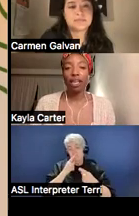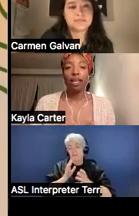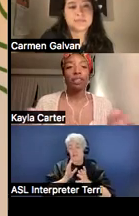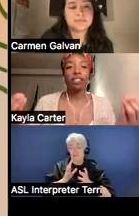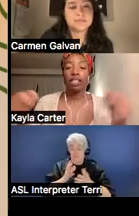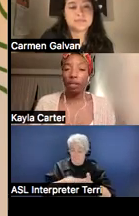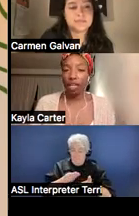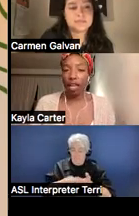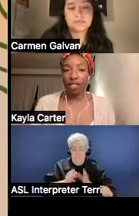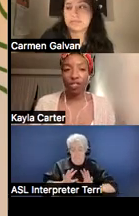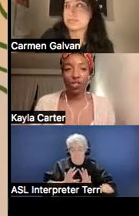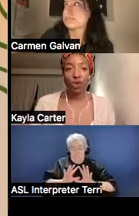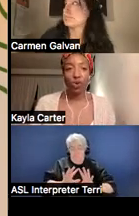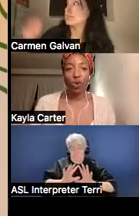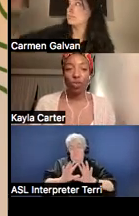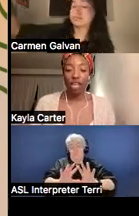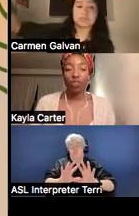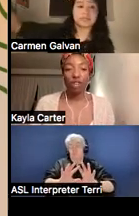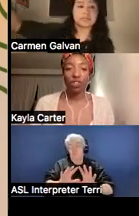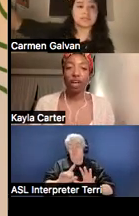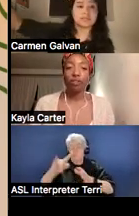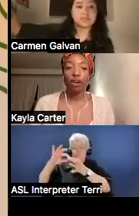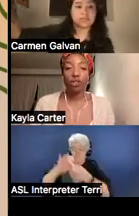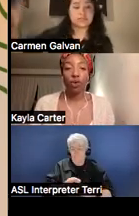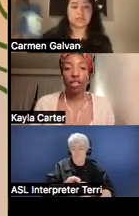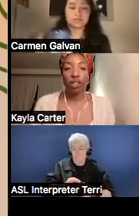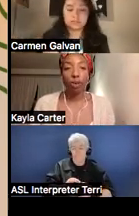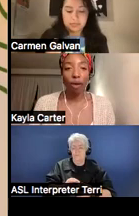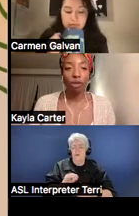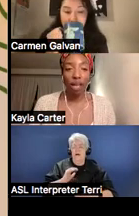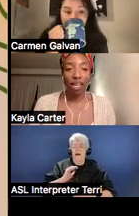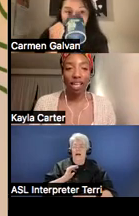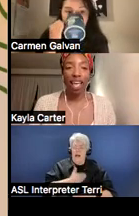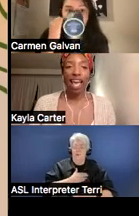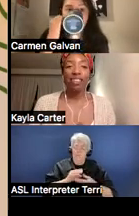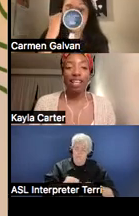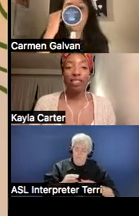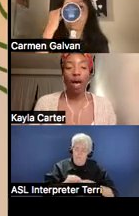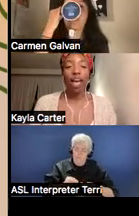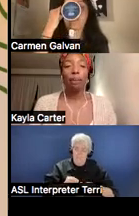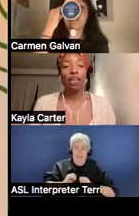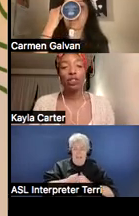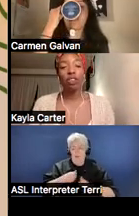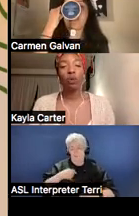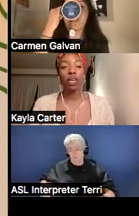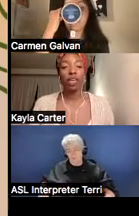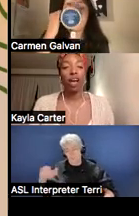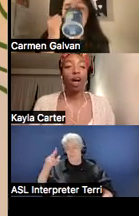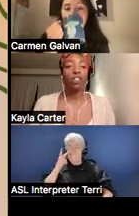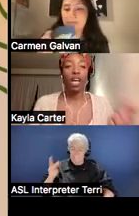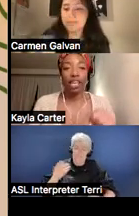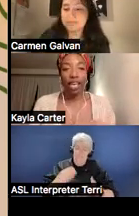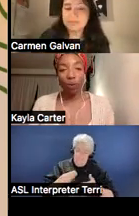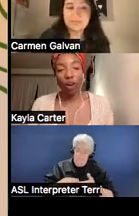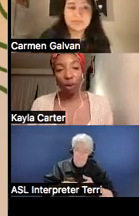money is deeply connected to the introduction of our stories around money. And that's why making sure that we